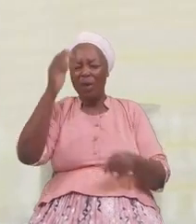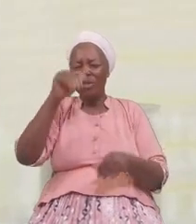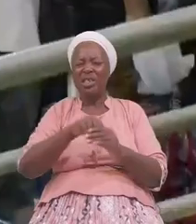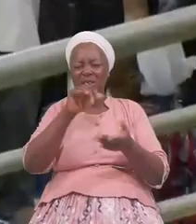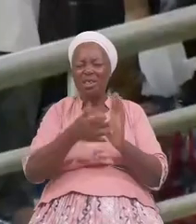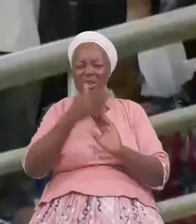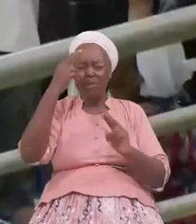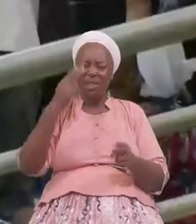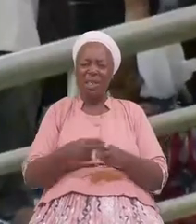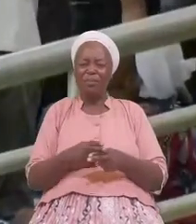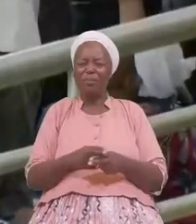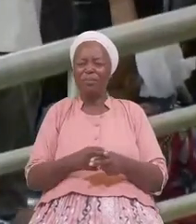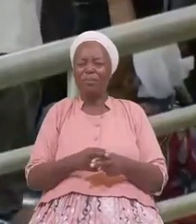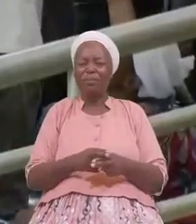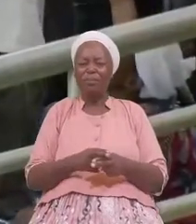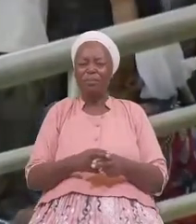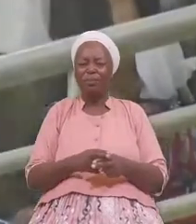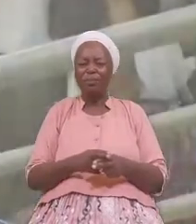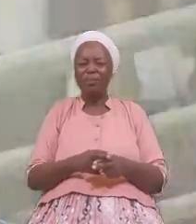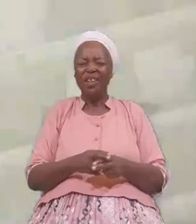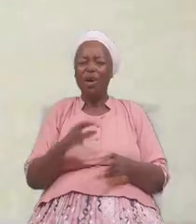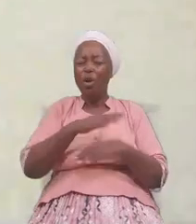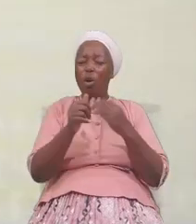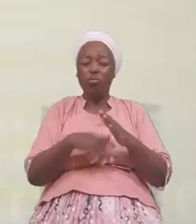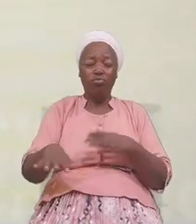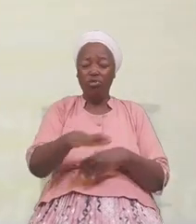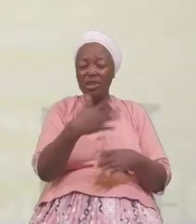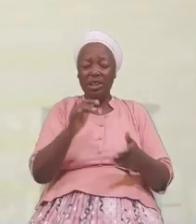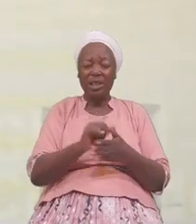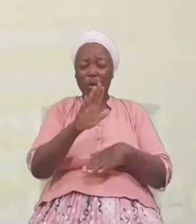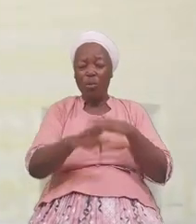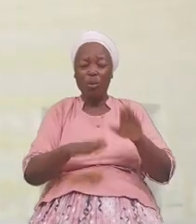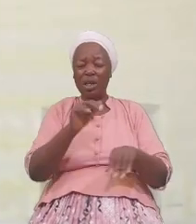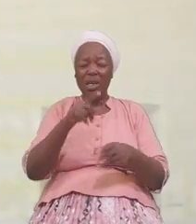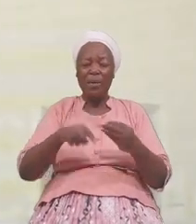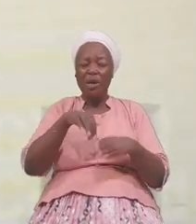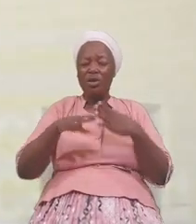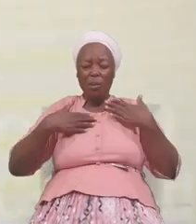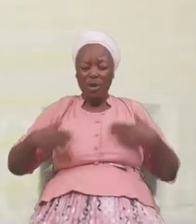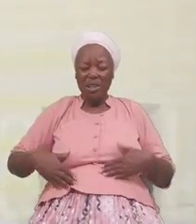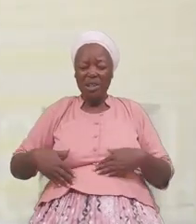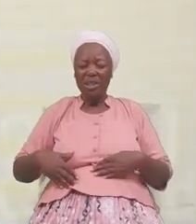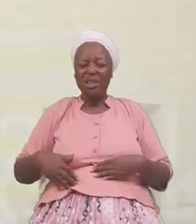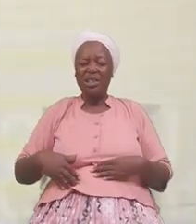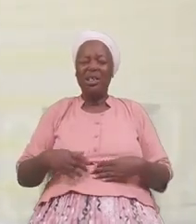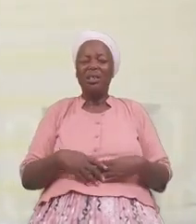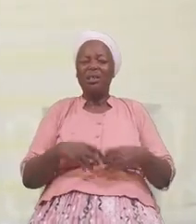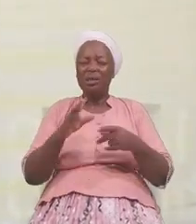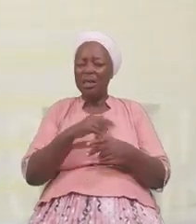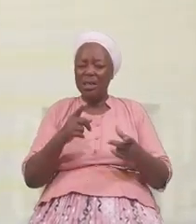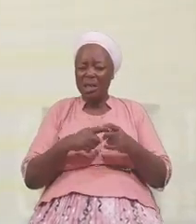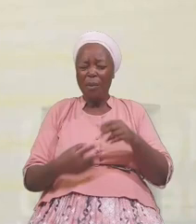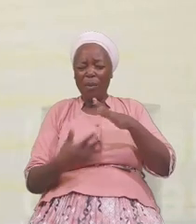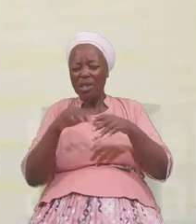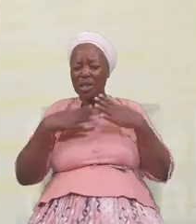Jesus' name. All those things walking about in the body, tormenting the body, burning in the